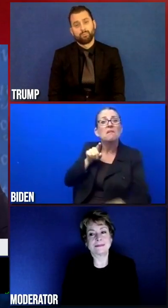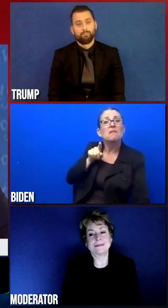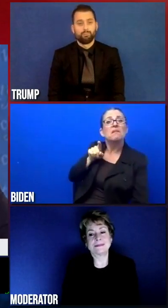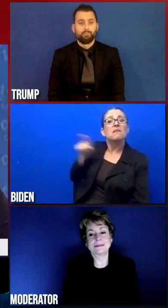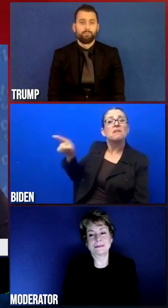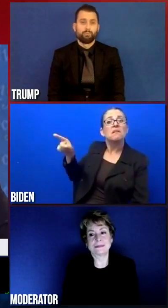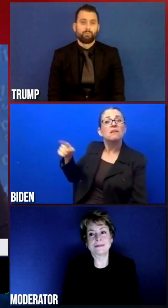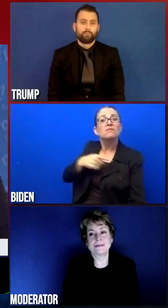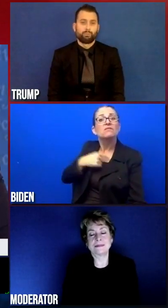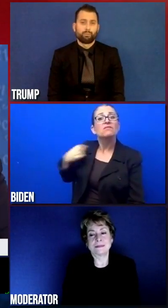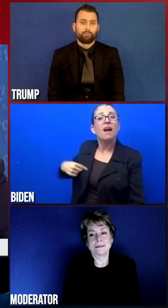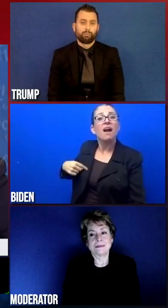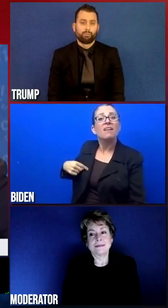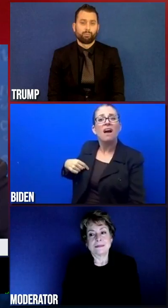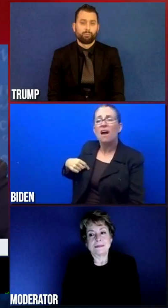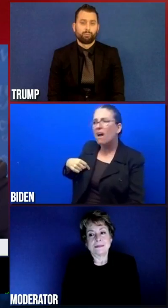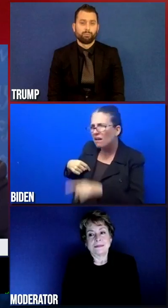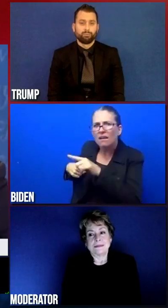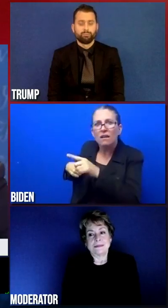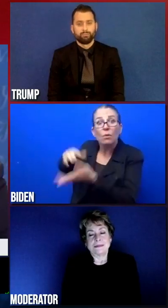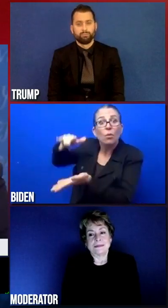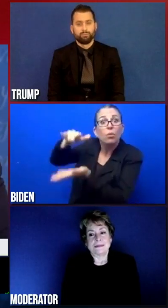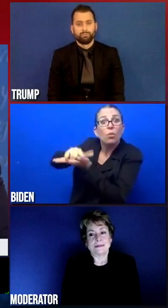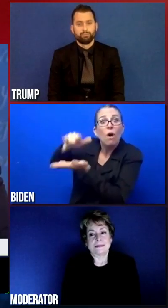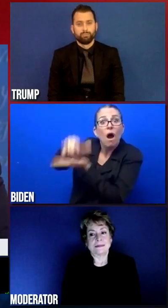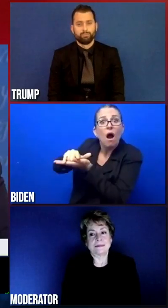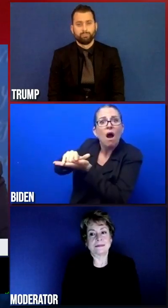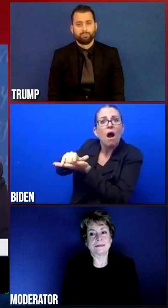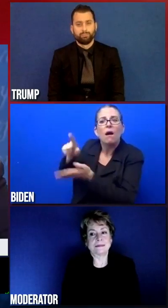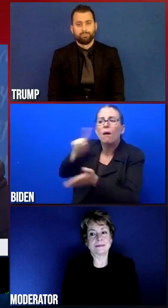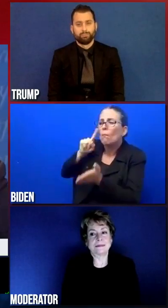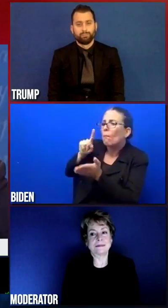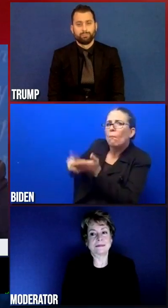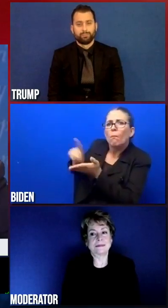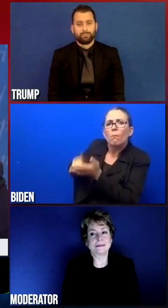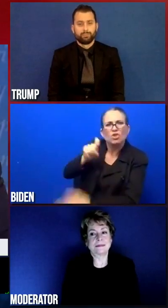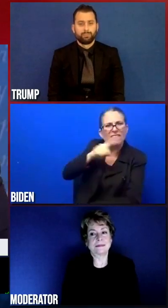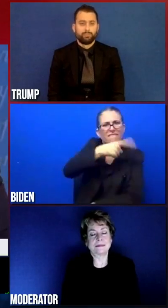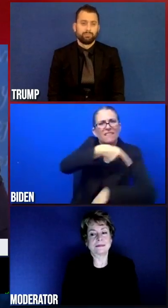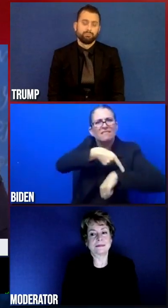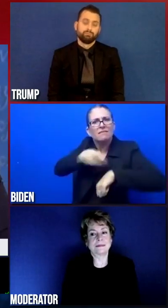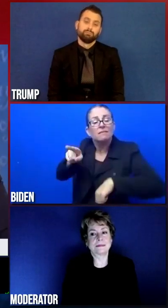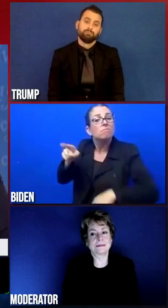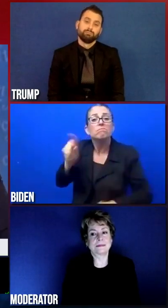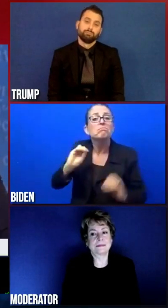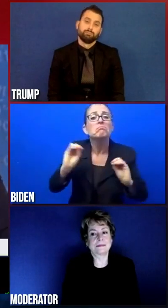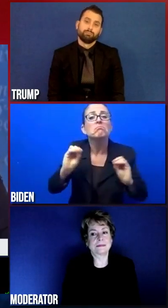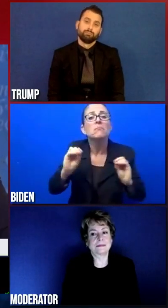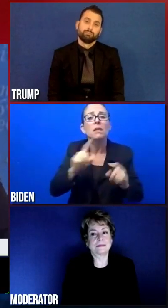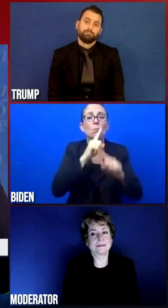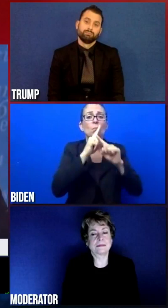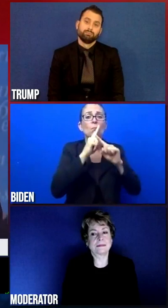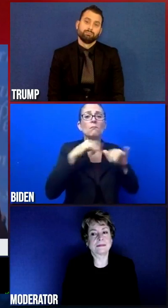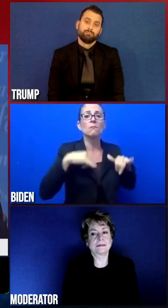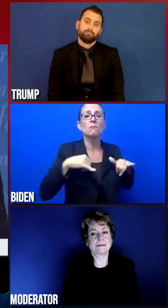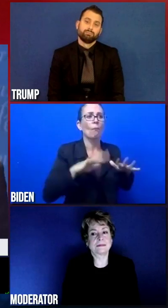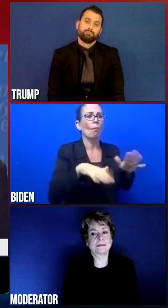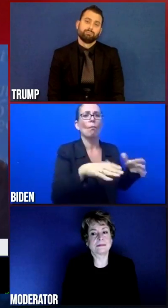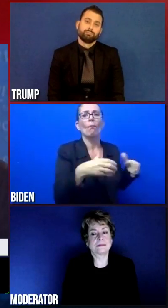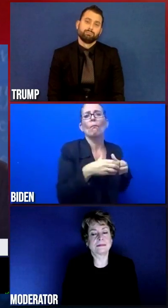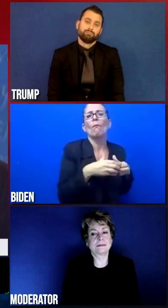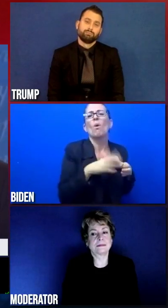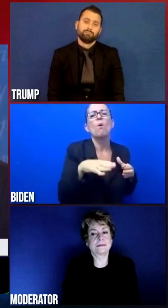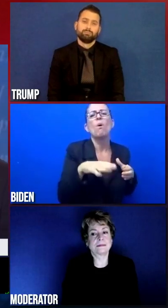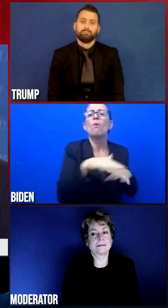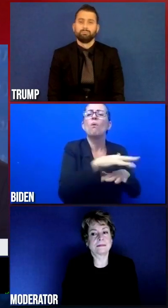this was. He did not even ask Xi to do that. He told us what a great job Xi was doing. He said we owe him a debt